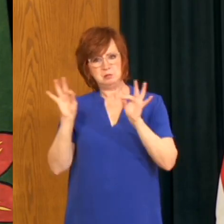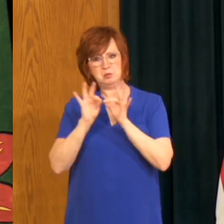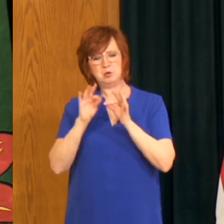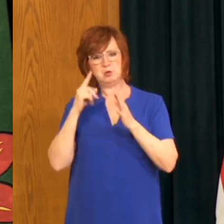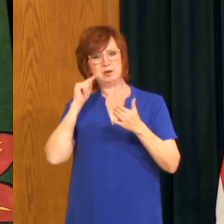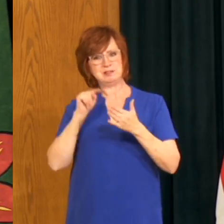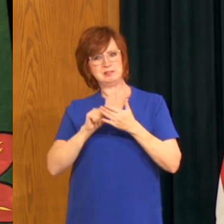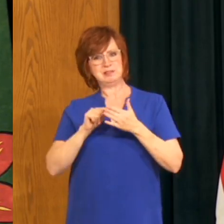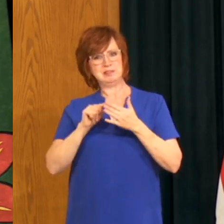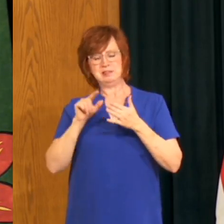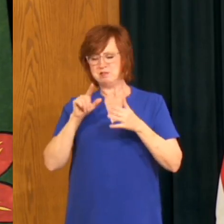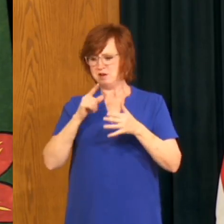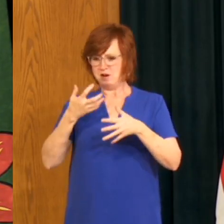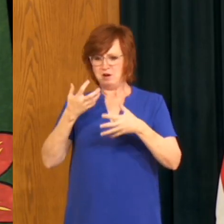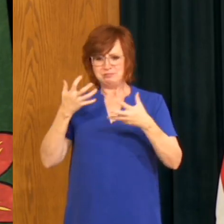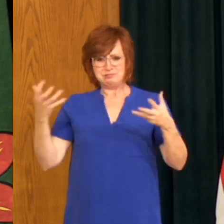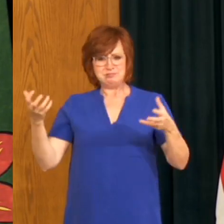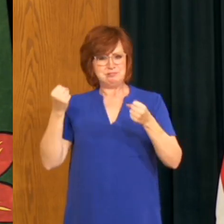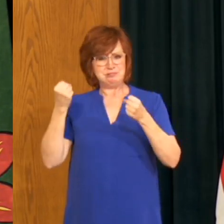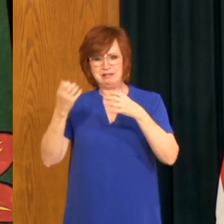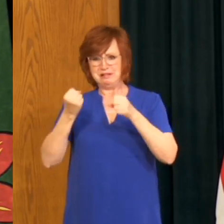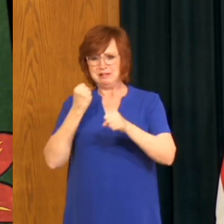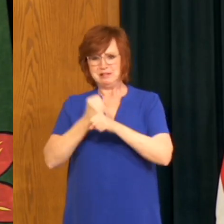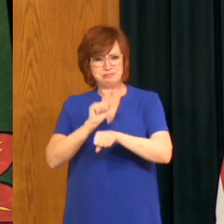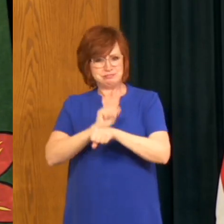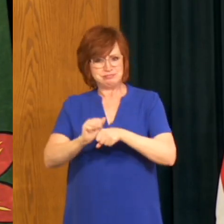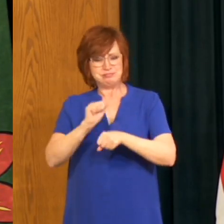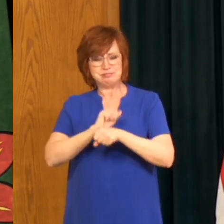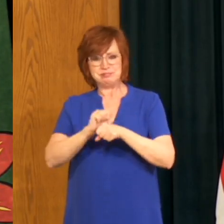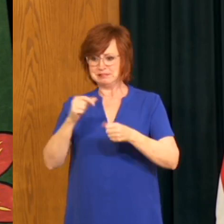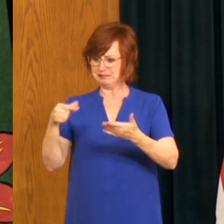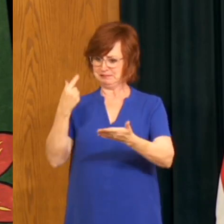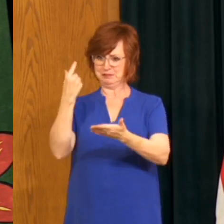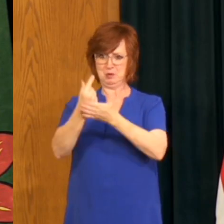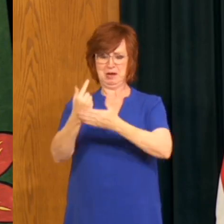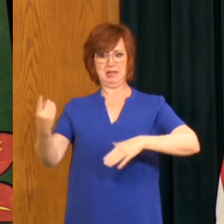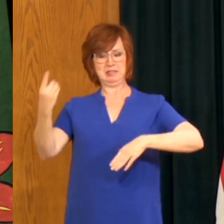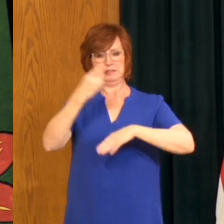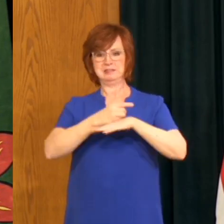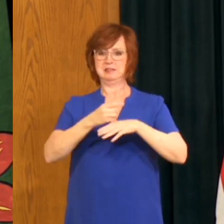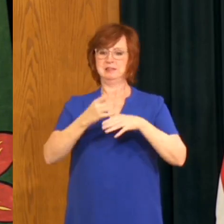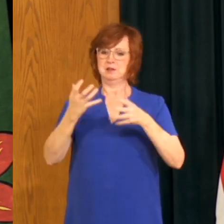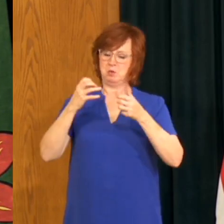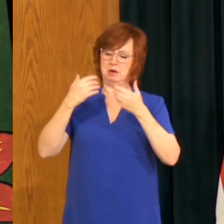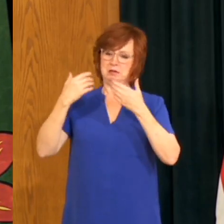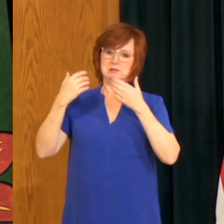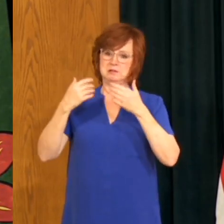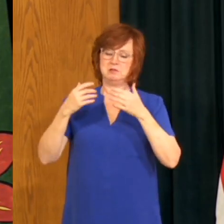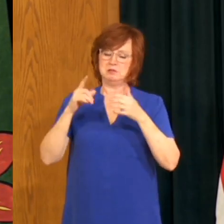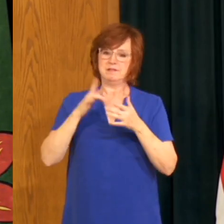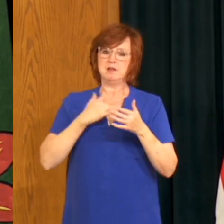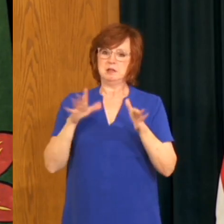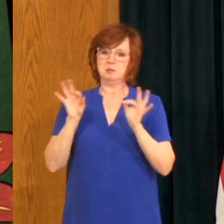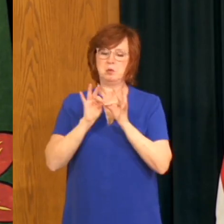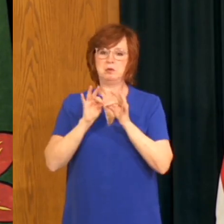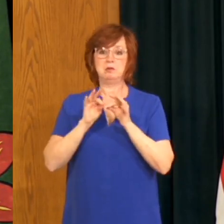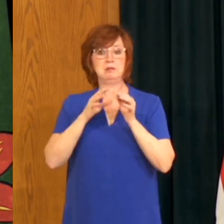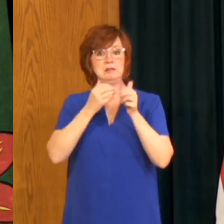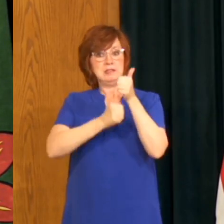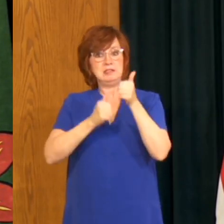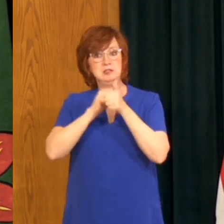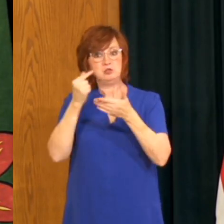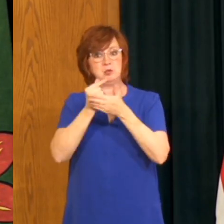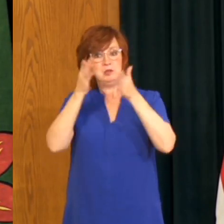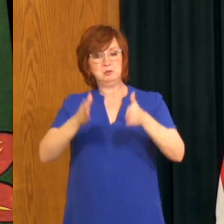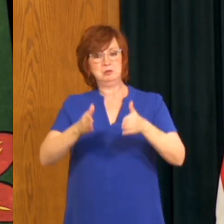moment today to offer my congratulations to each and every one of this year's graduating class on their monumental